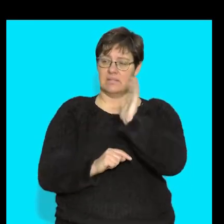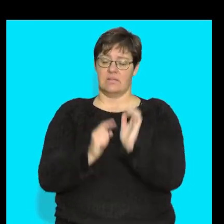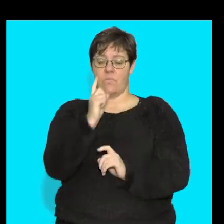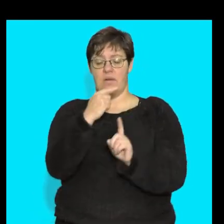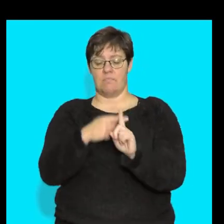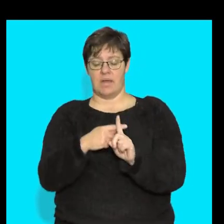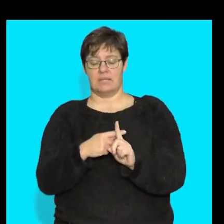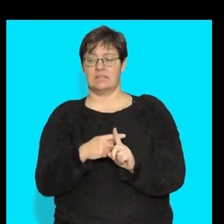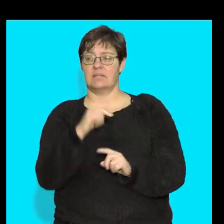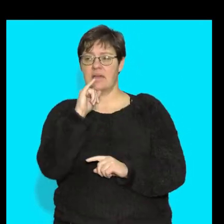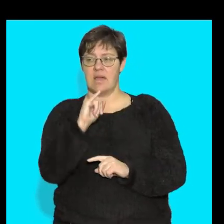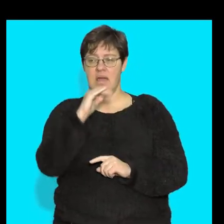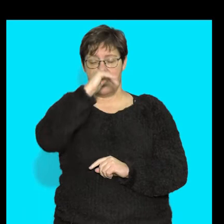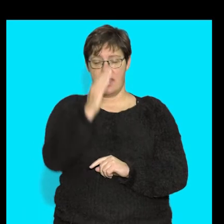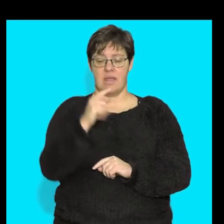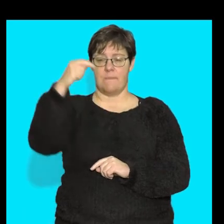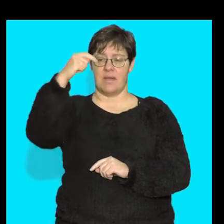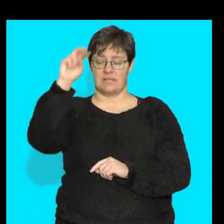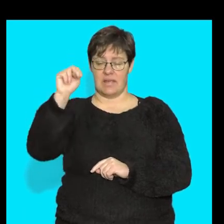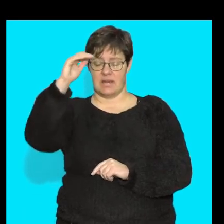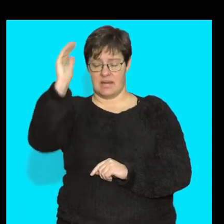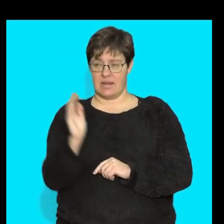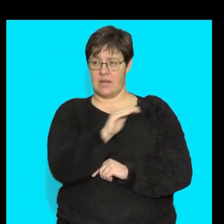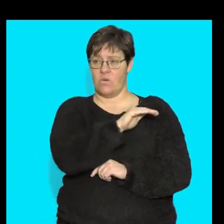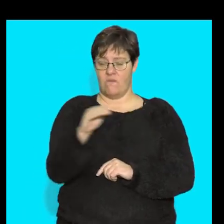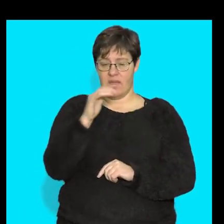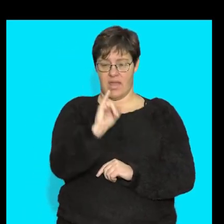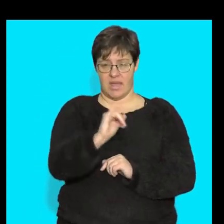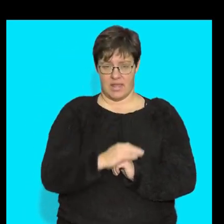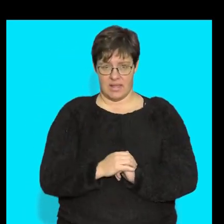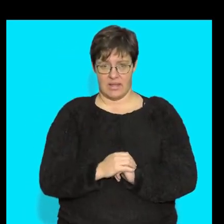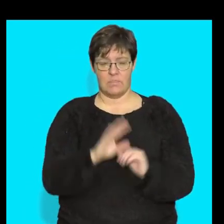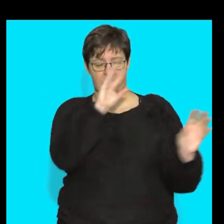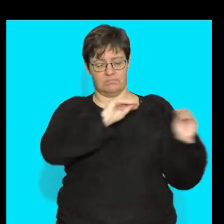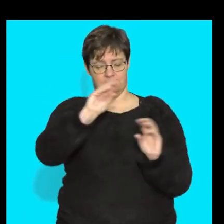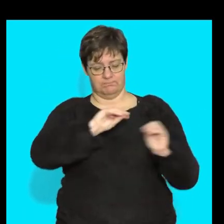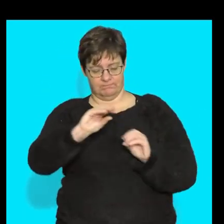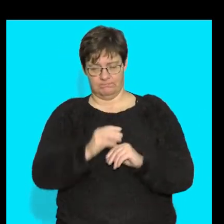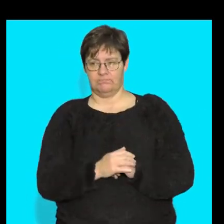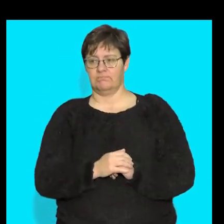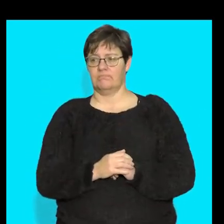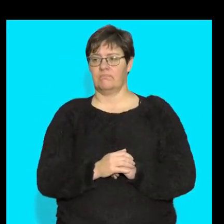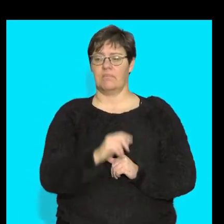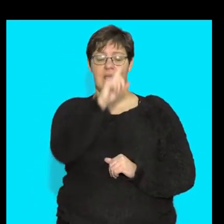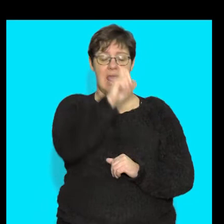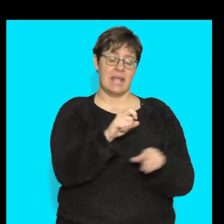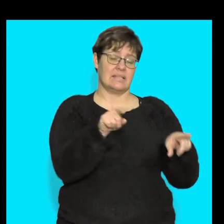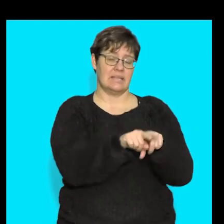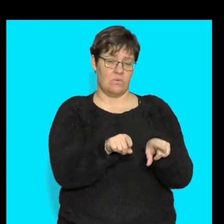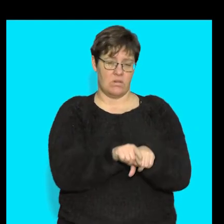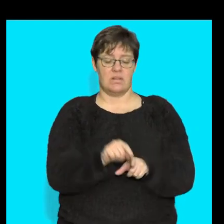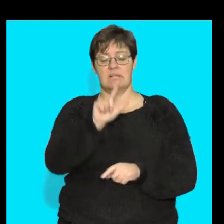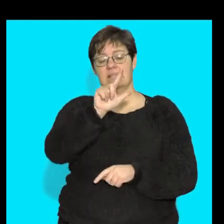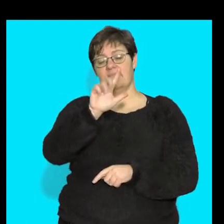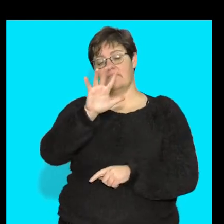minus N divided by I, right? And then I'm just going to substitute the values. Remember, X will be equals